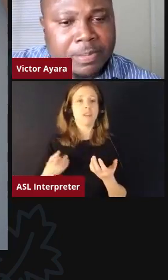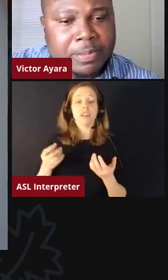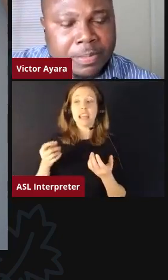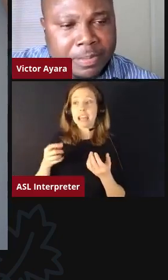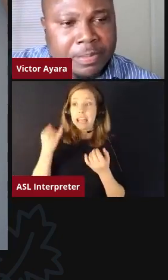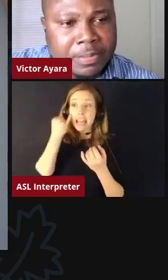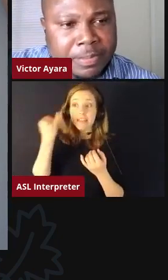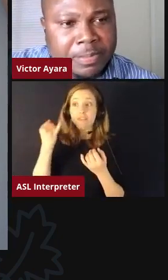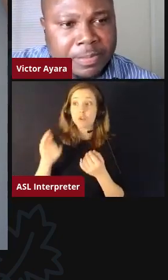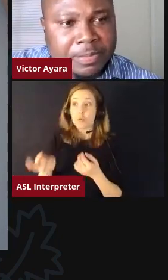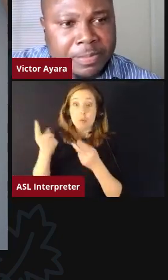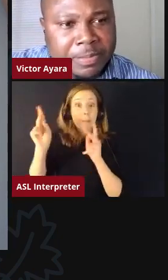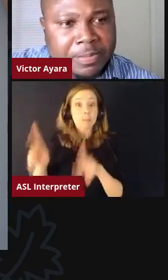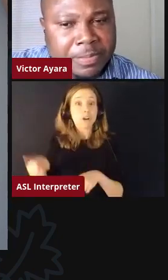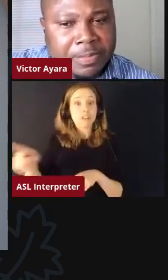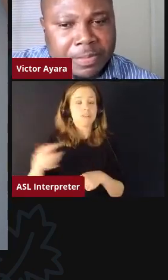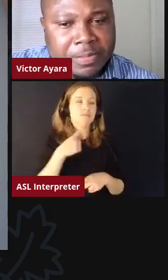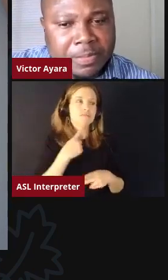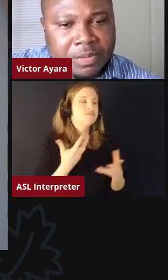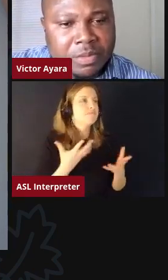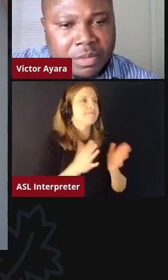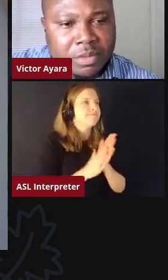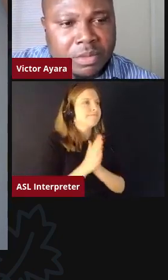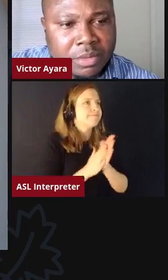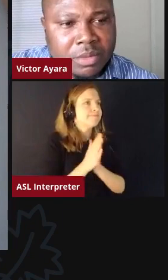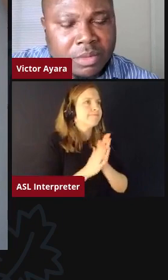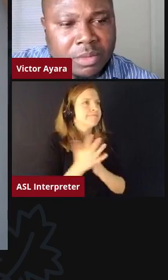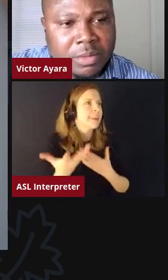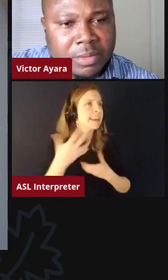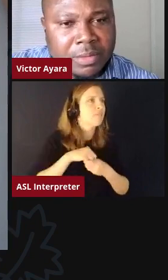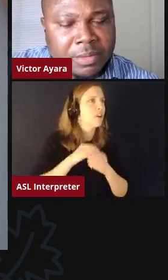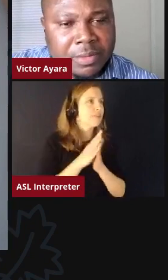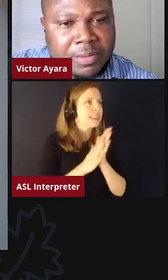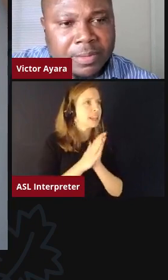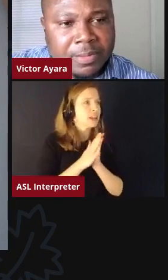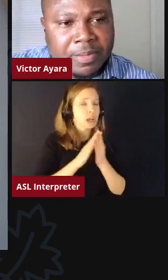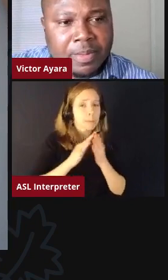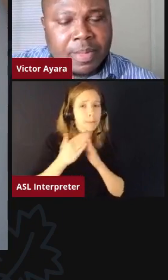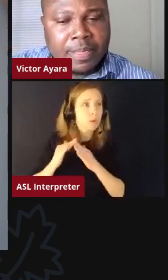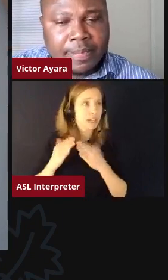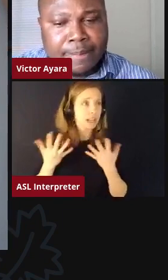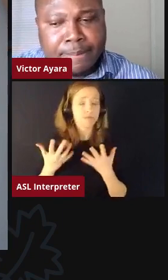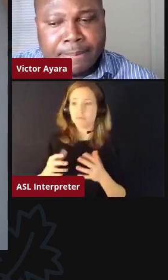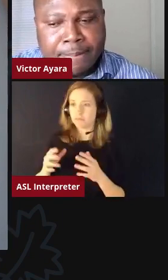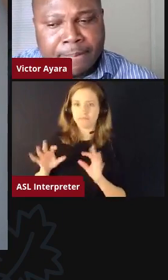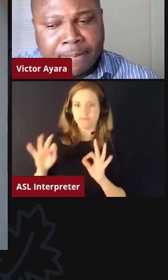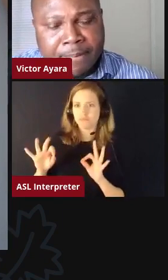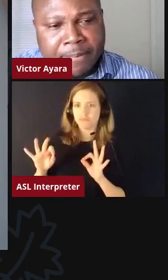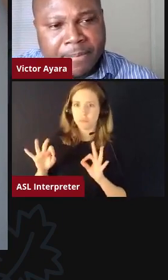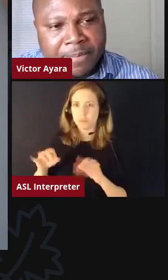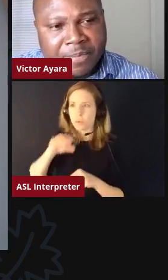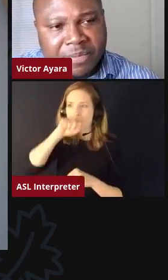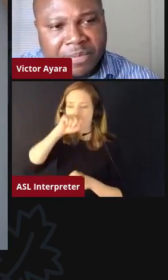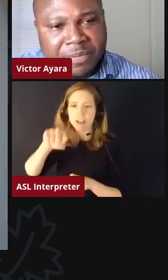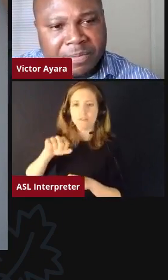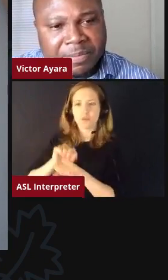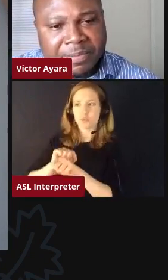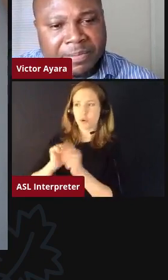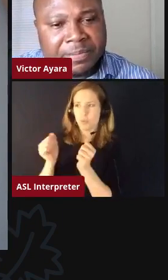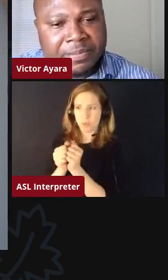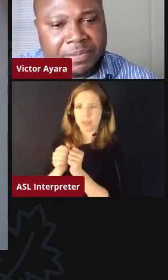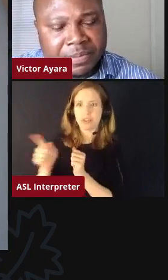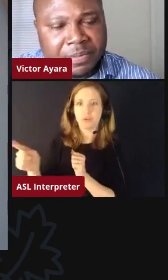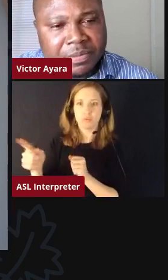community, we would love to work with you. And then the other project around the social care referrals, that's